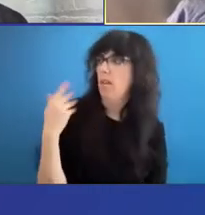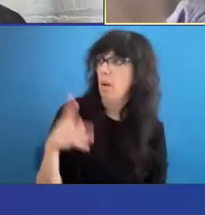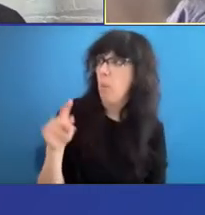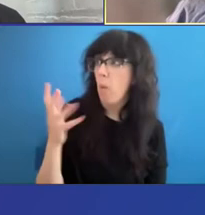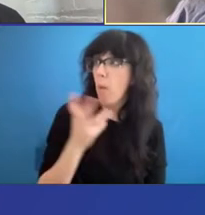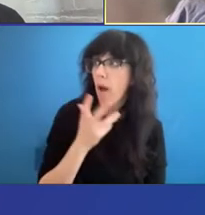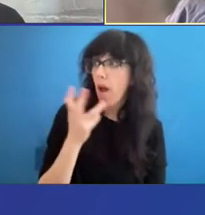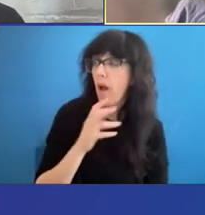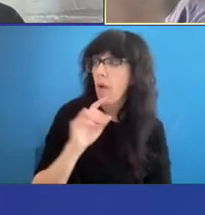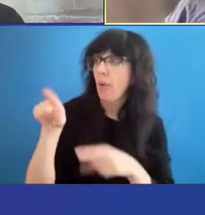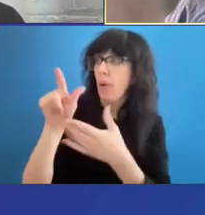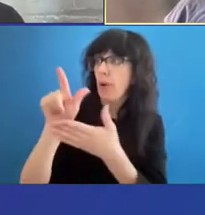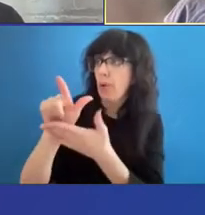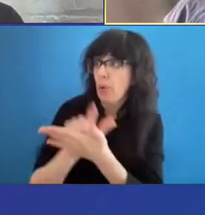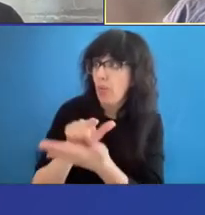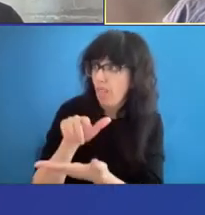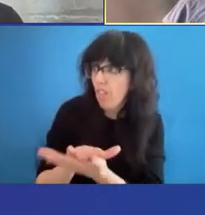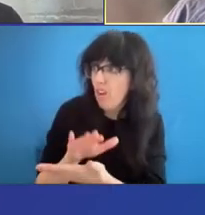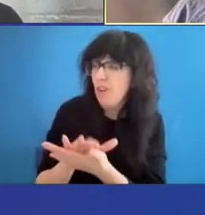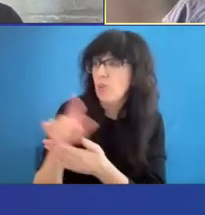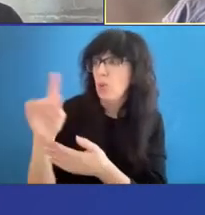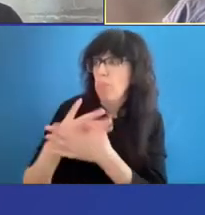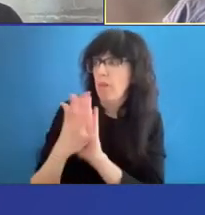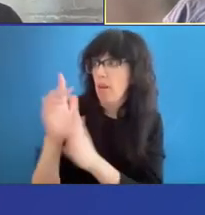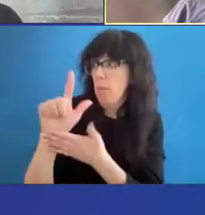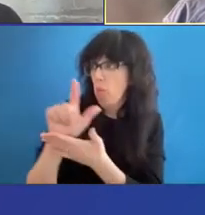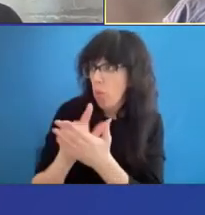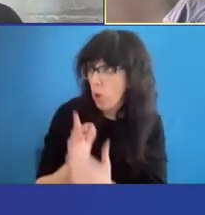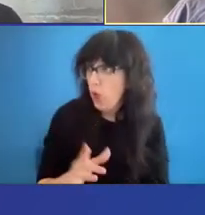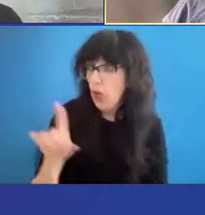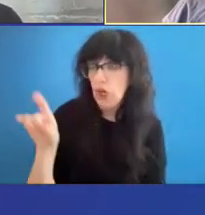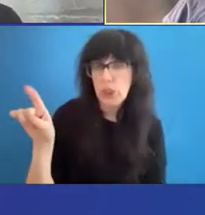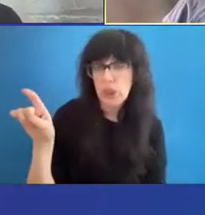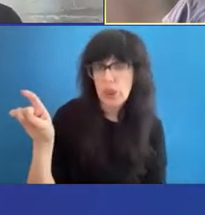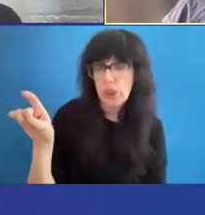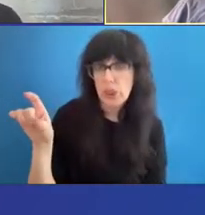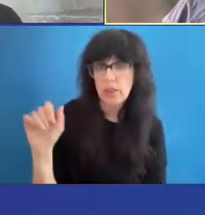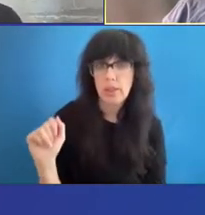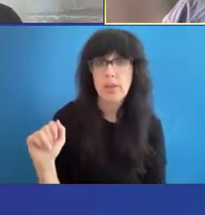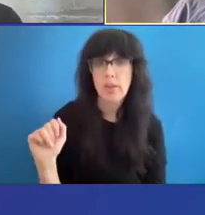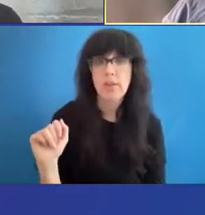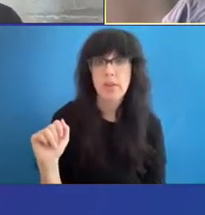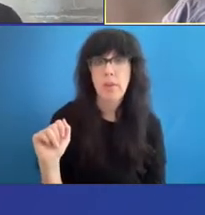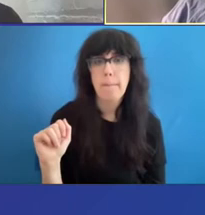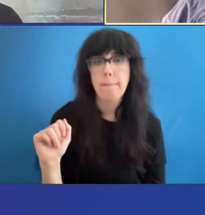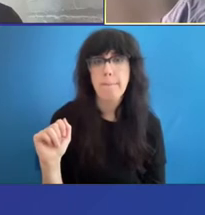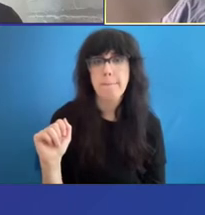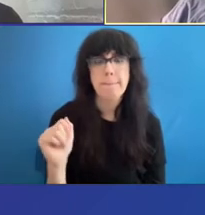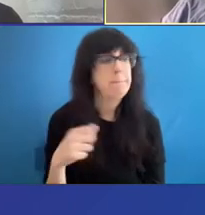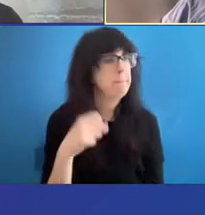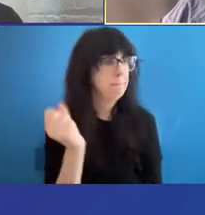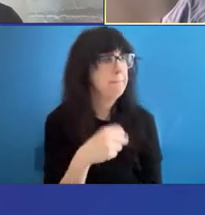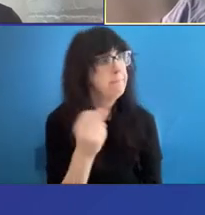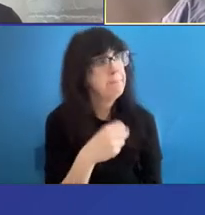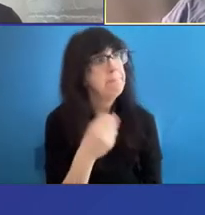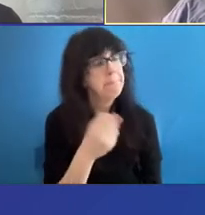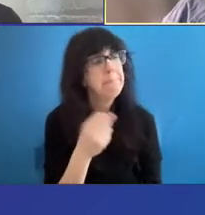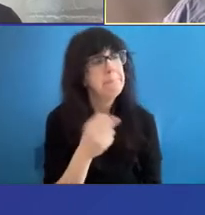going to law school. You're going to be a lawyer, right?" You know, this said, yeah,